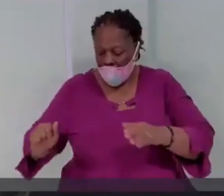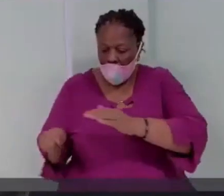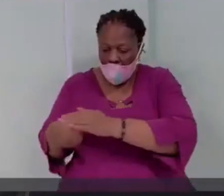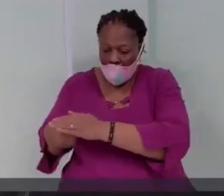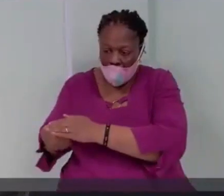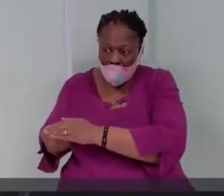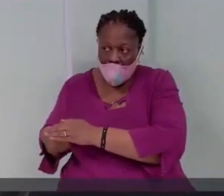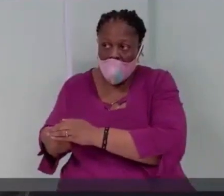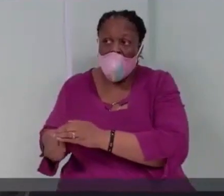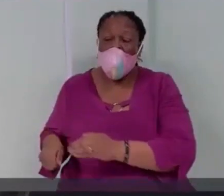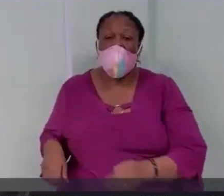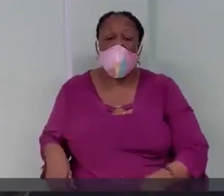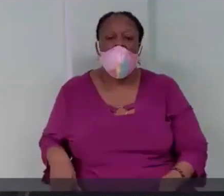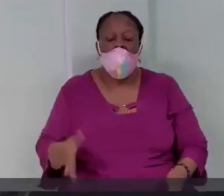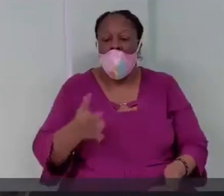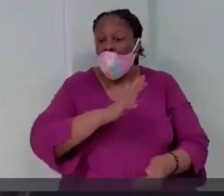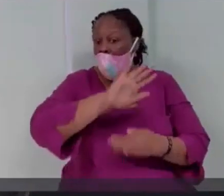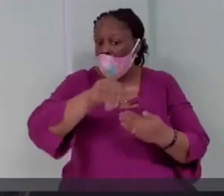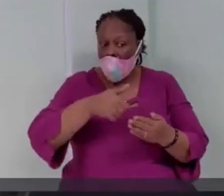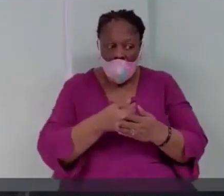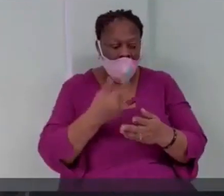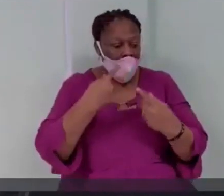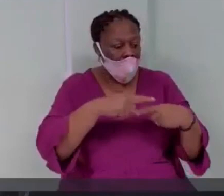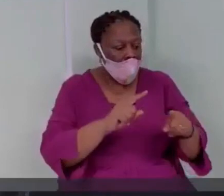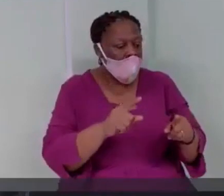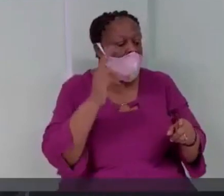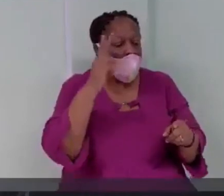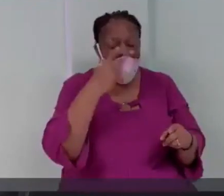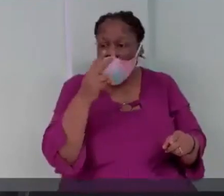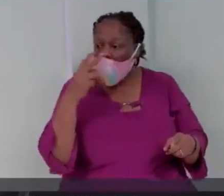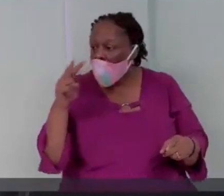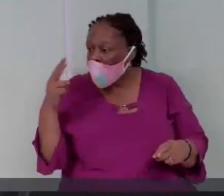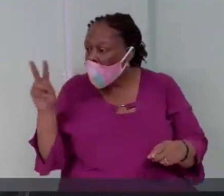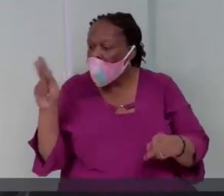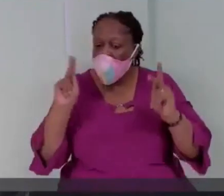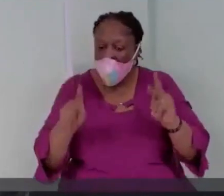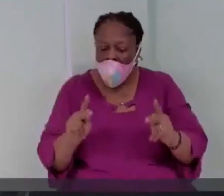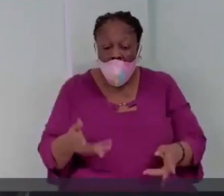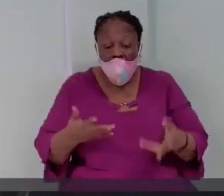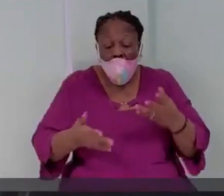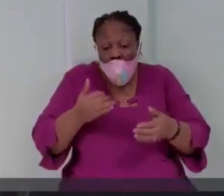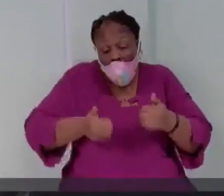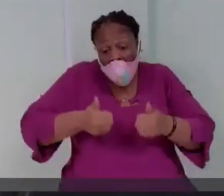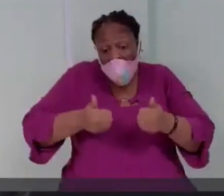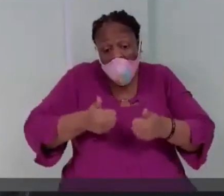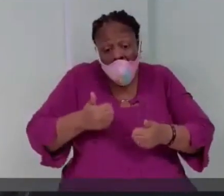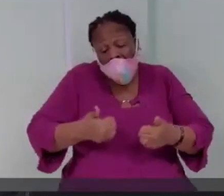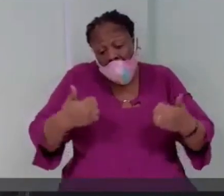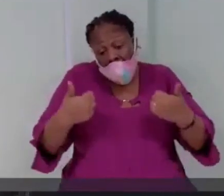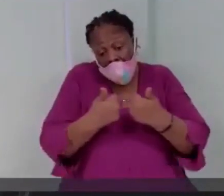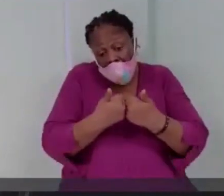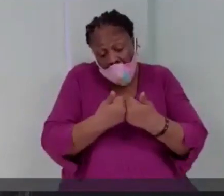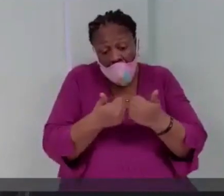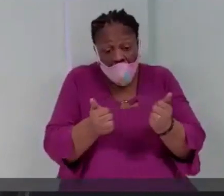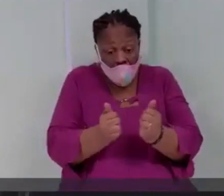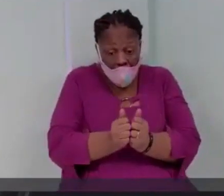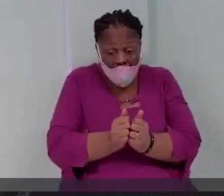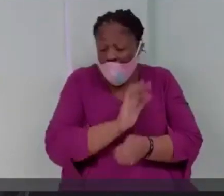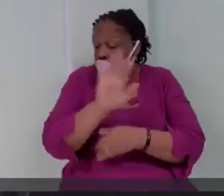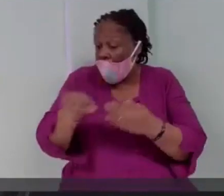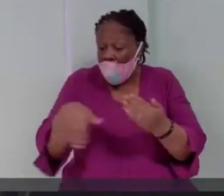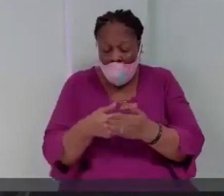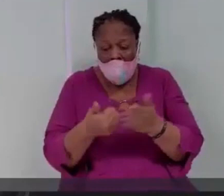isolation. A vigorous contact tracing exercise ensued, and all identified contacts were immediately